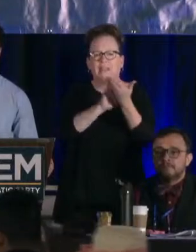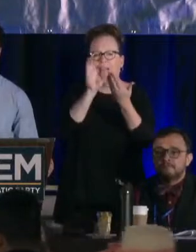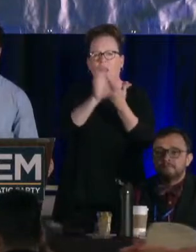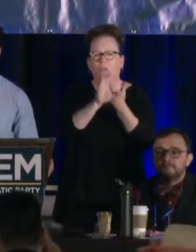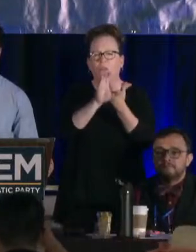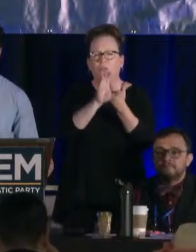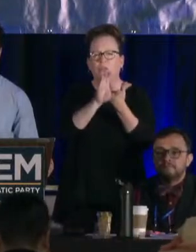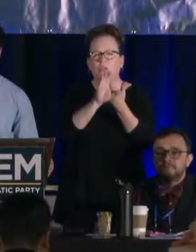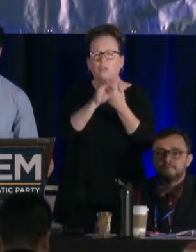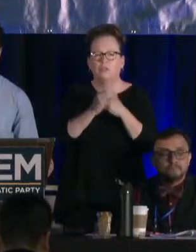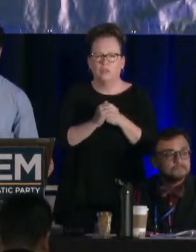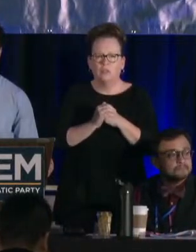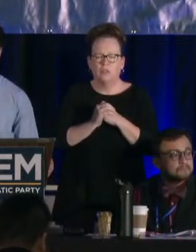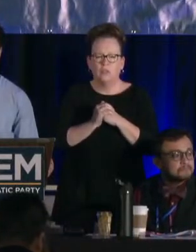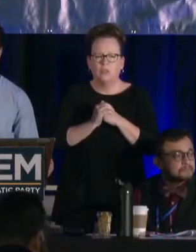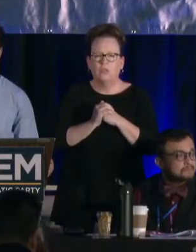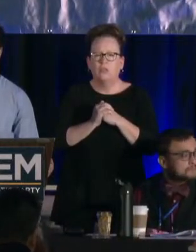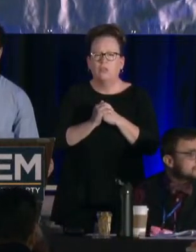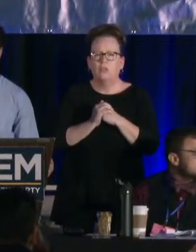that's what's appropriate at this time.